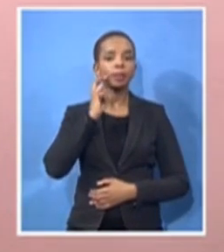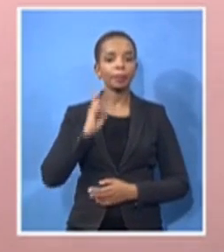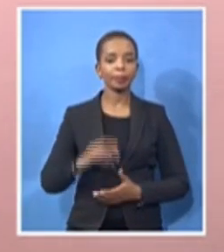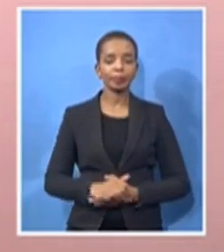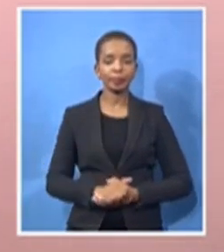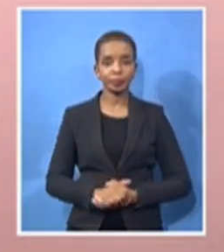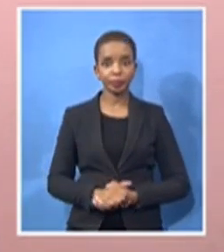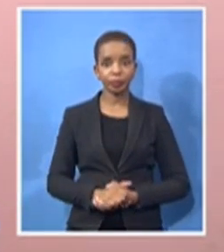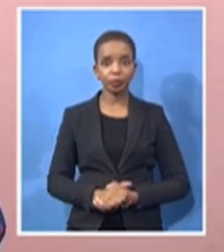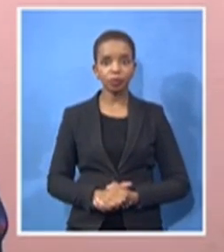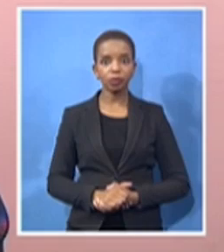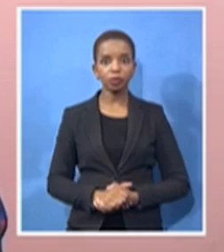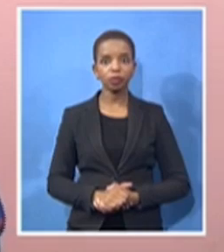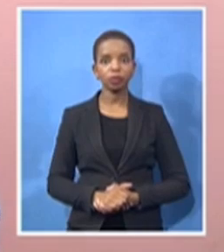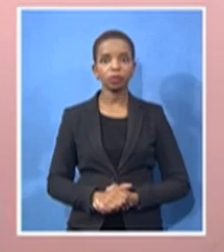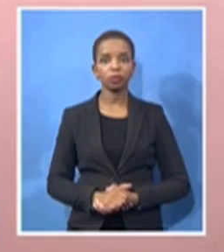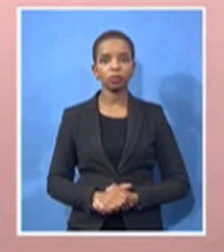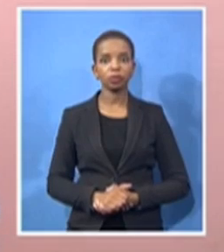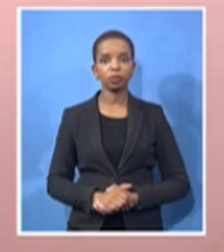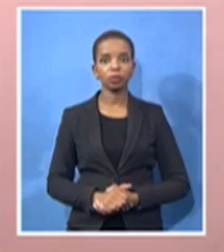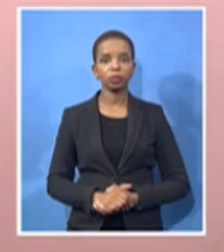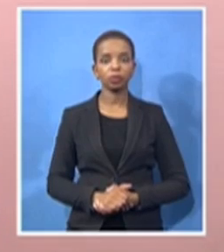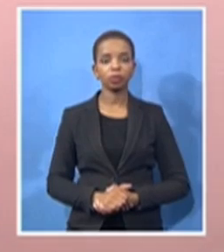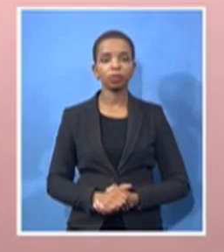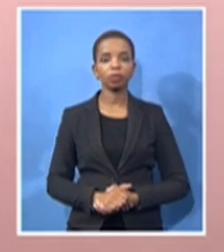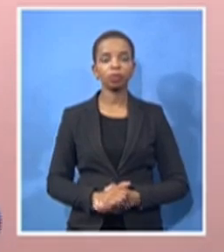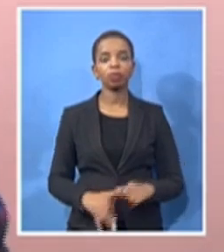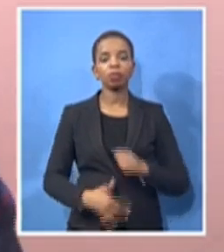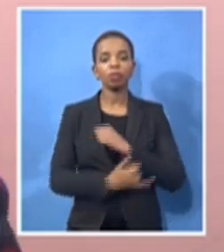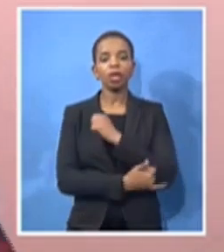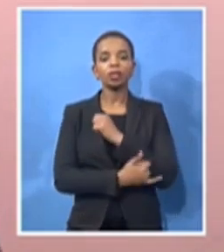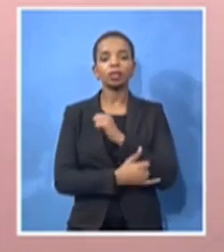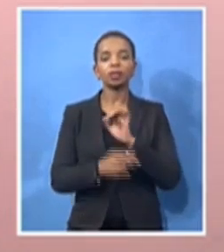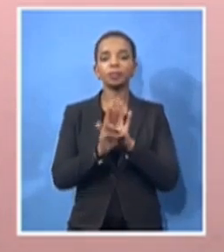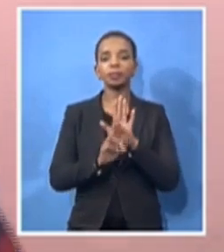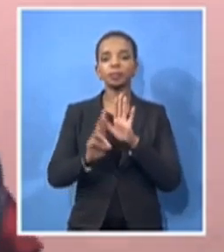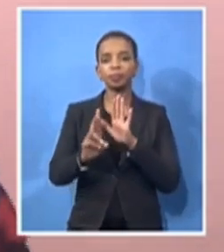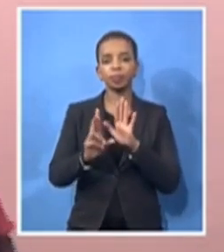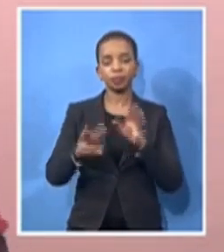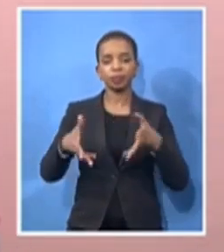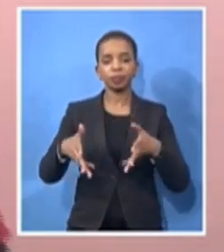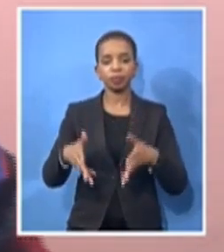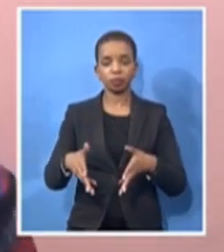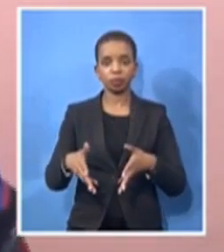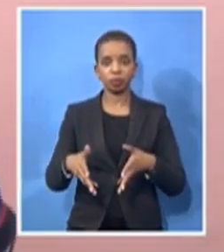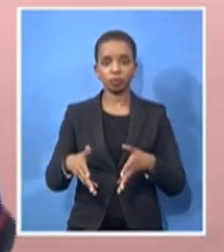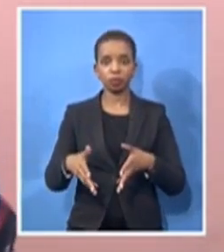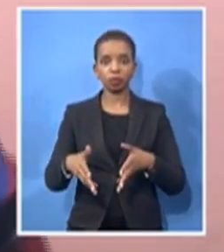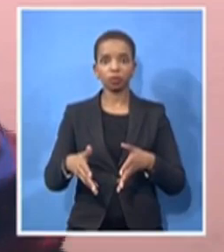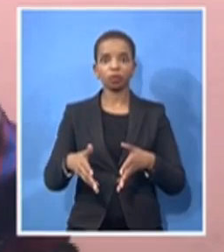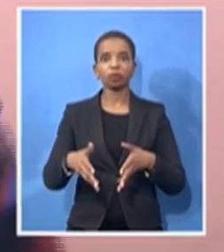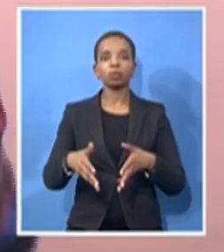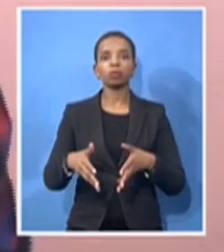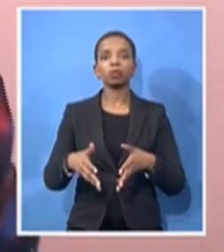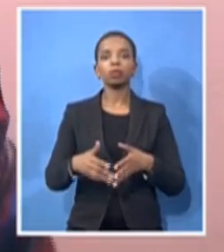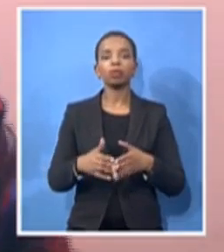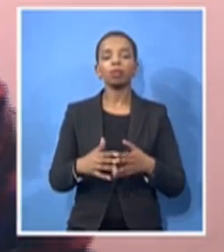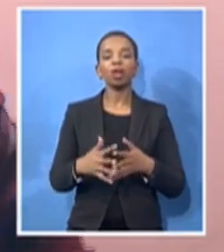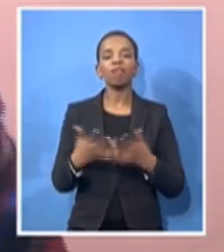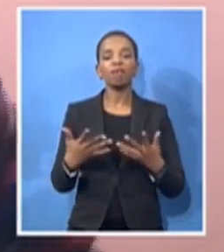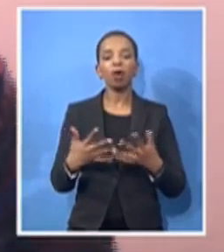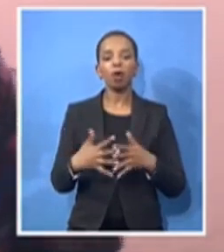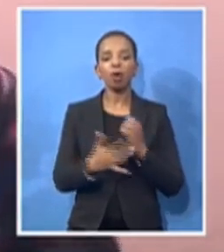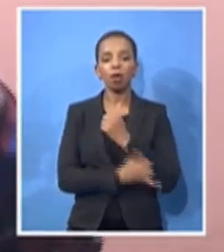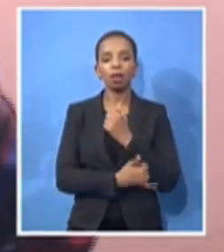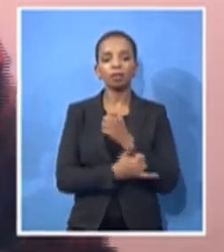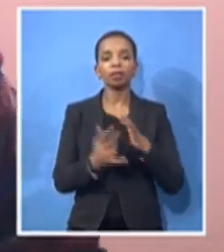Ambassador Lana Marx, the Ambassador of the United States to South Africa,